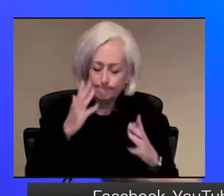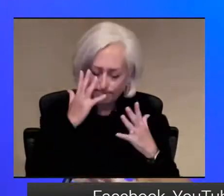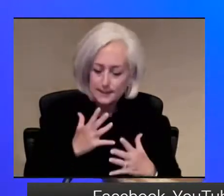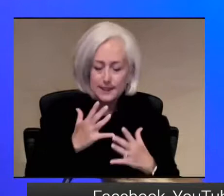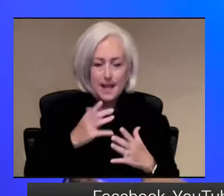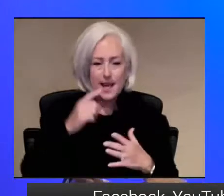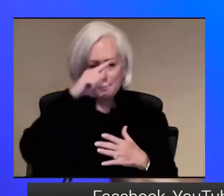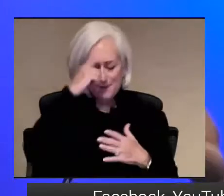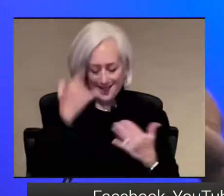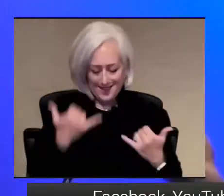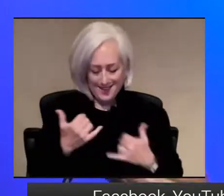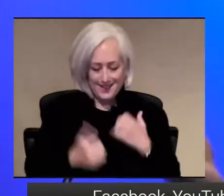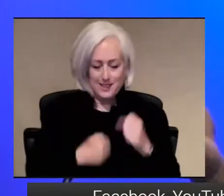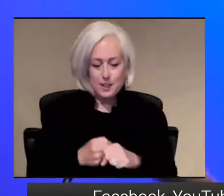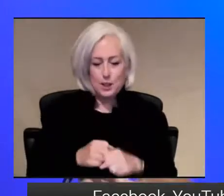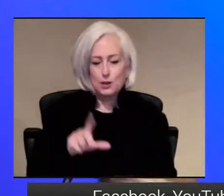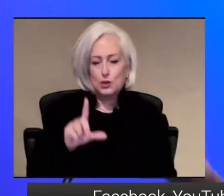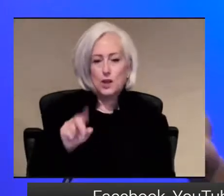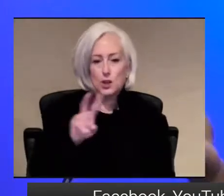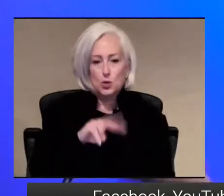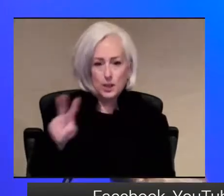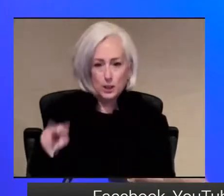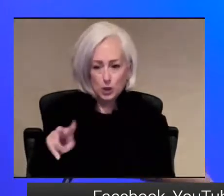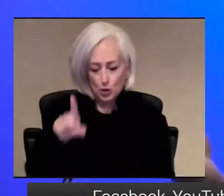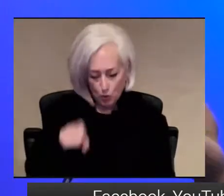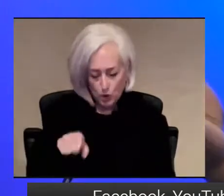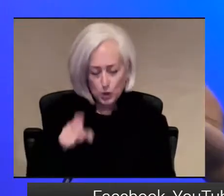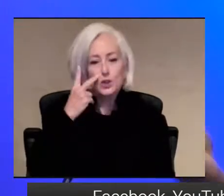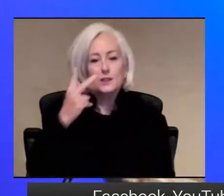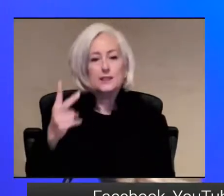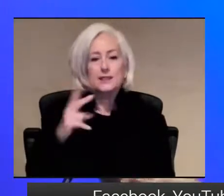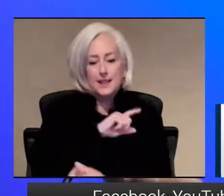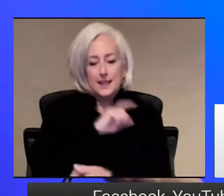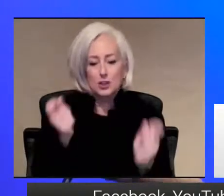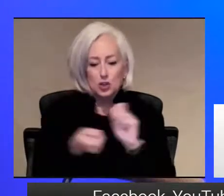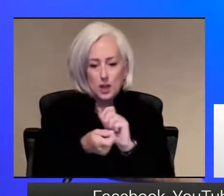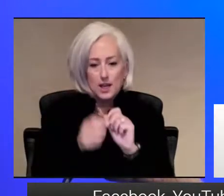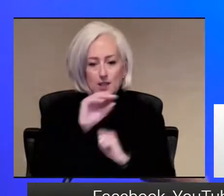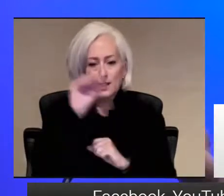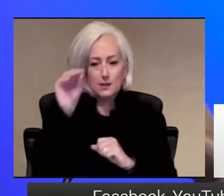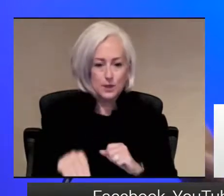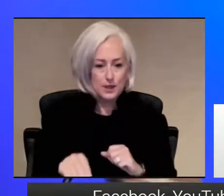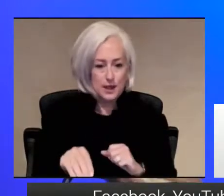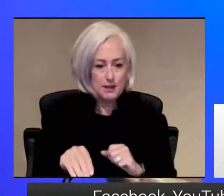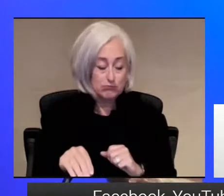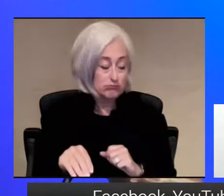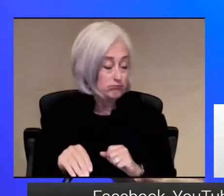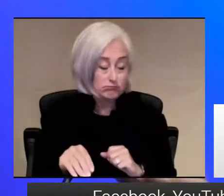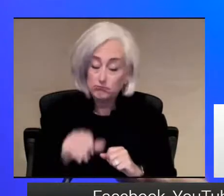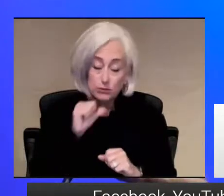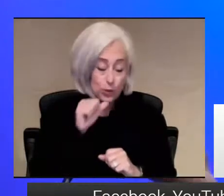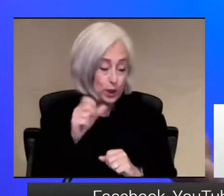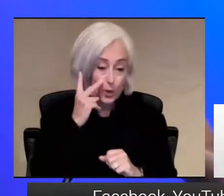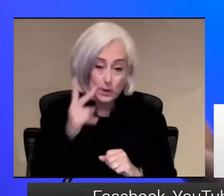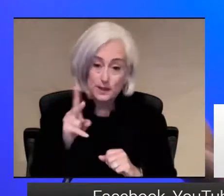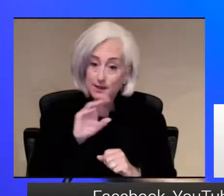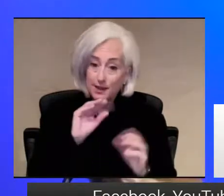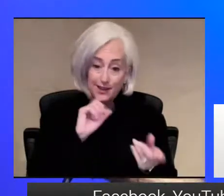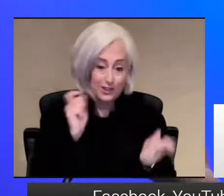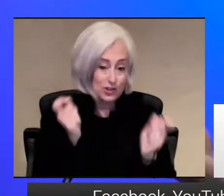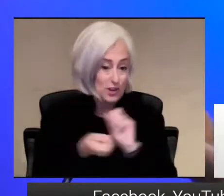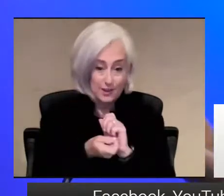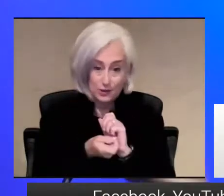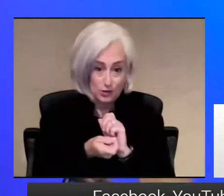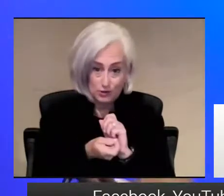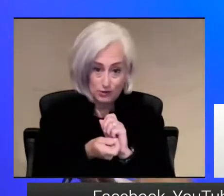in 2022, we should see a change in these rates, but we don't see a change in these rates. We don't see a change in the